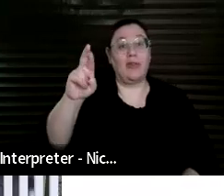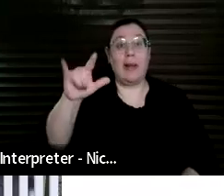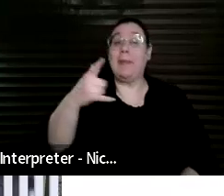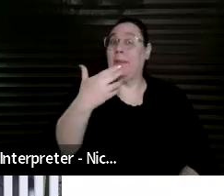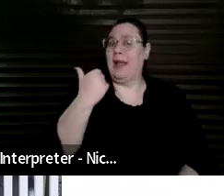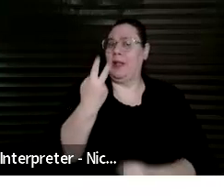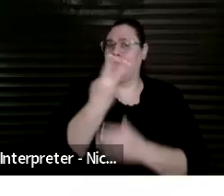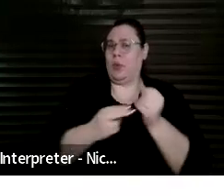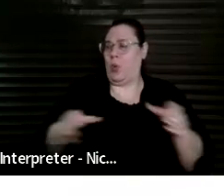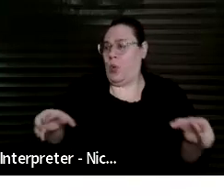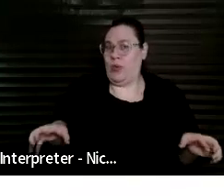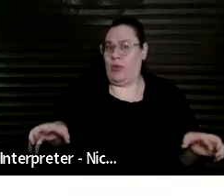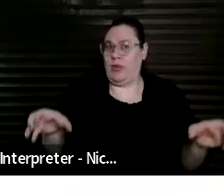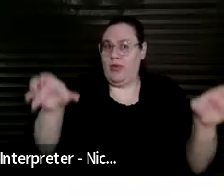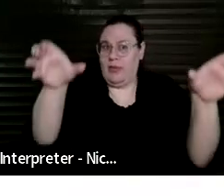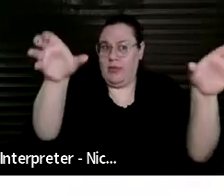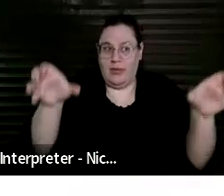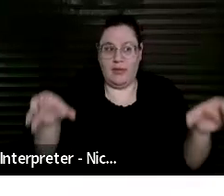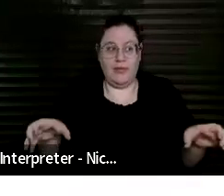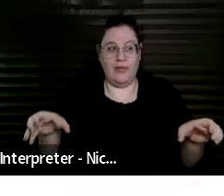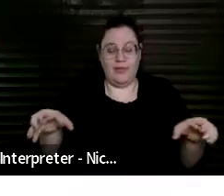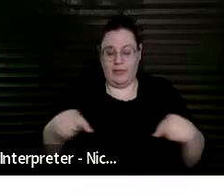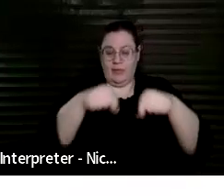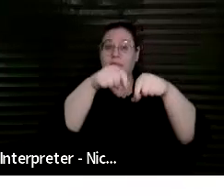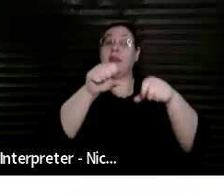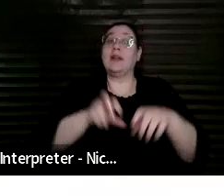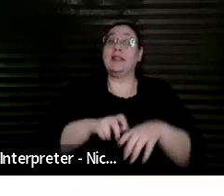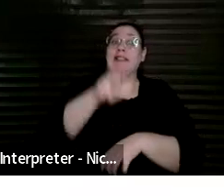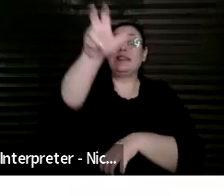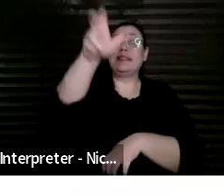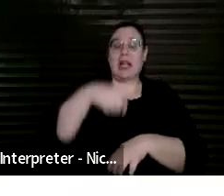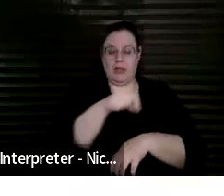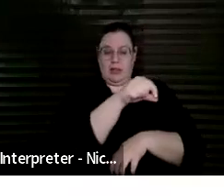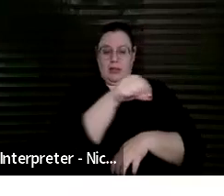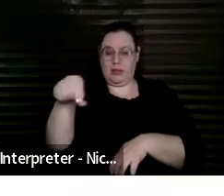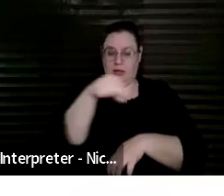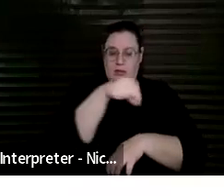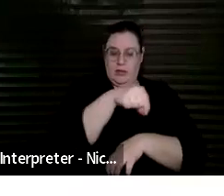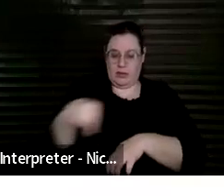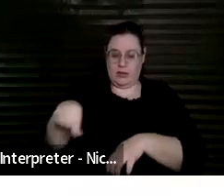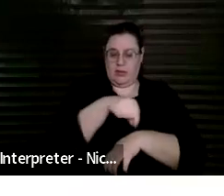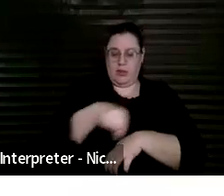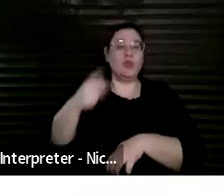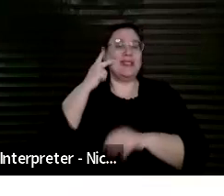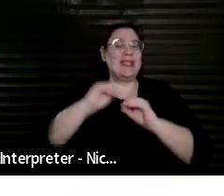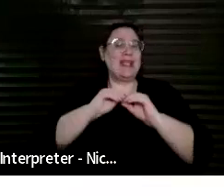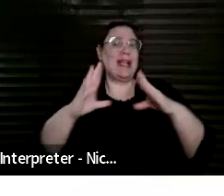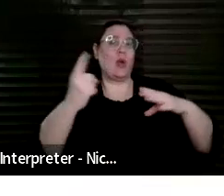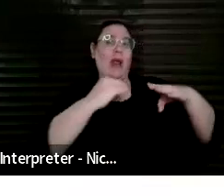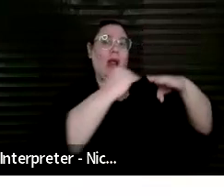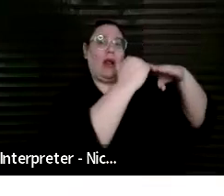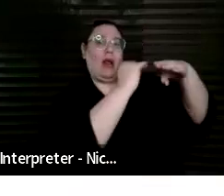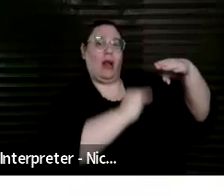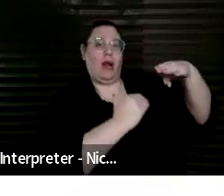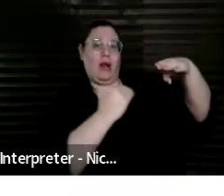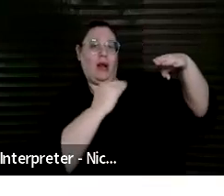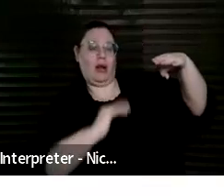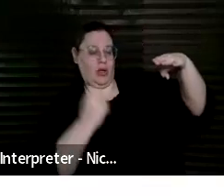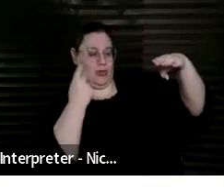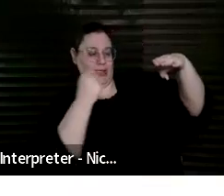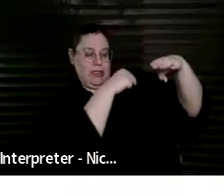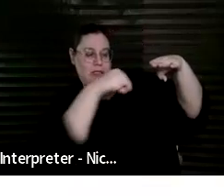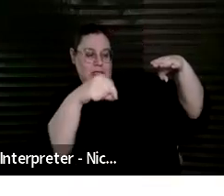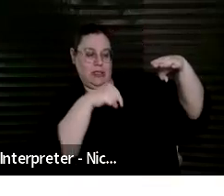Marking the stairs to distinguish the edge is helpful in navigating your steps. Or ramps that